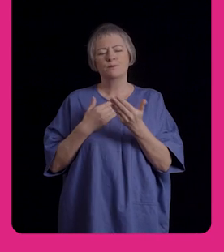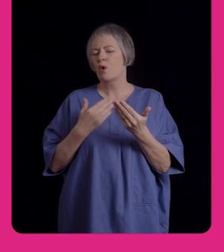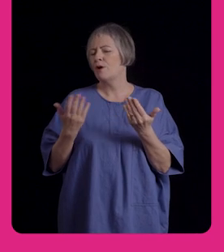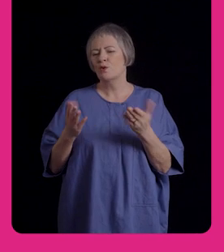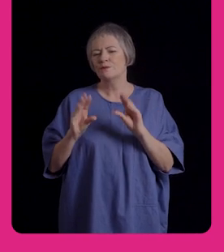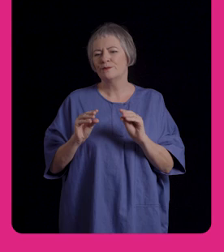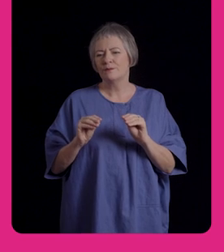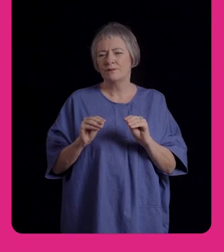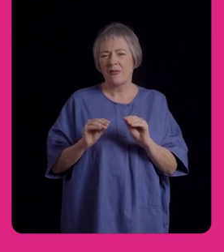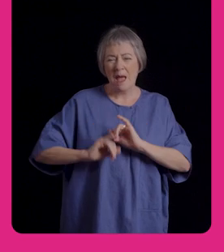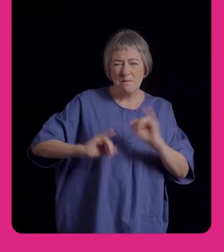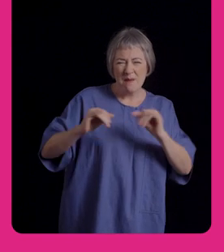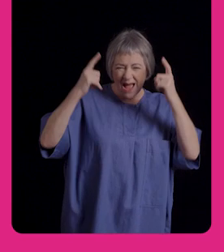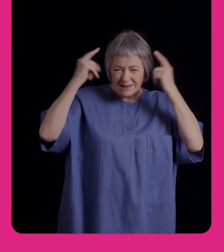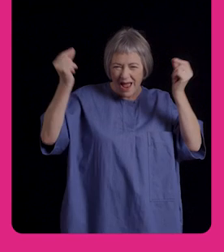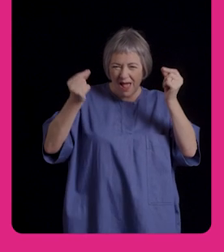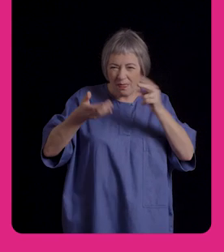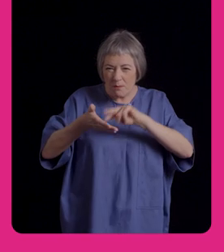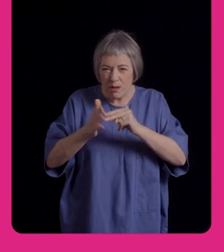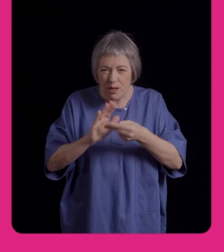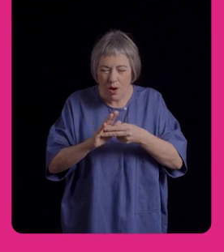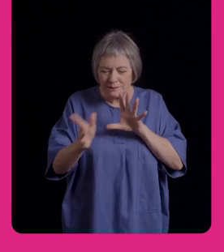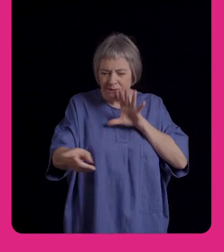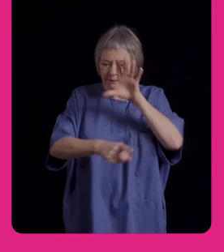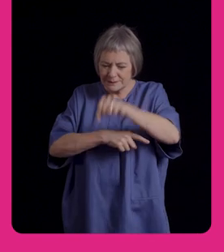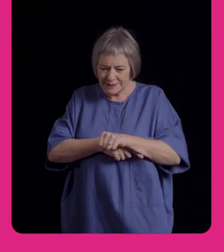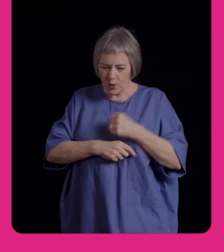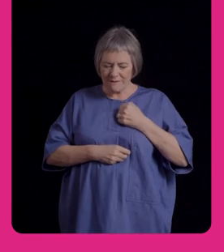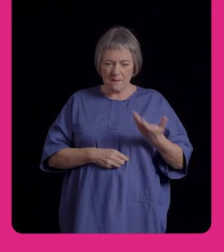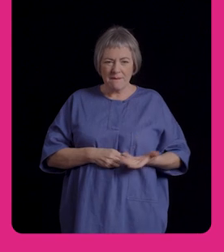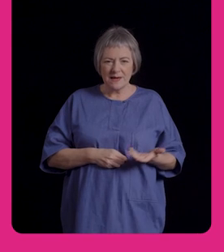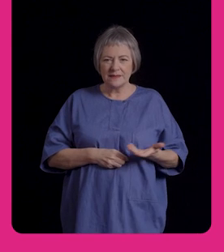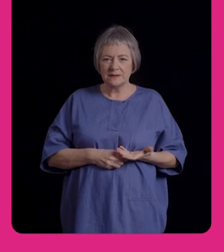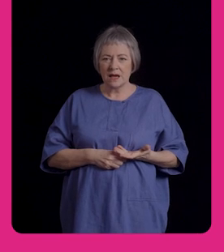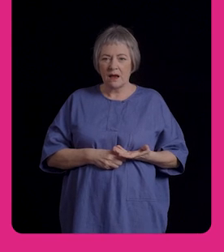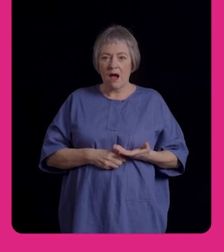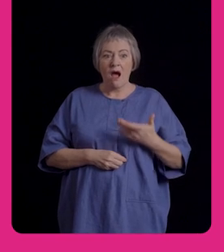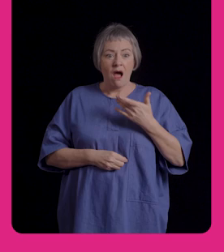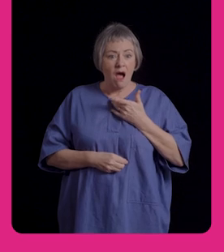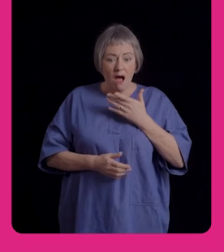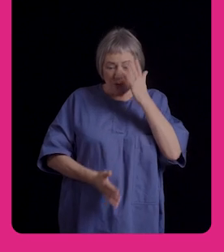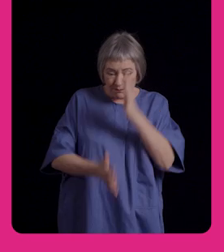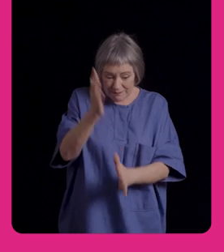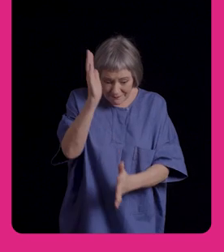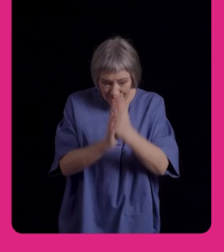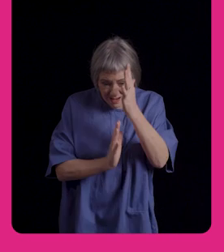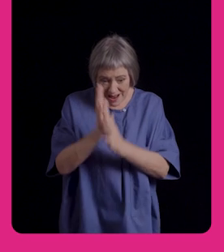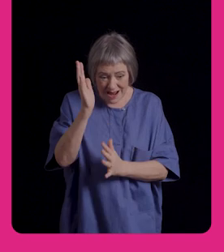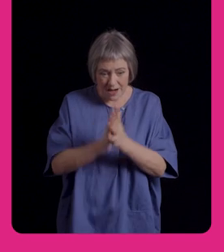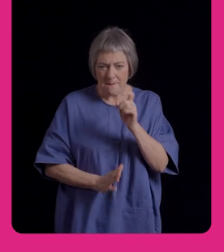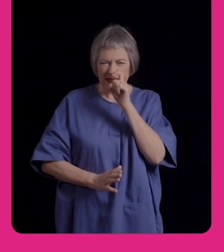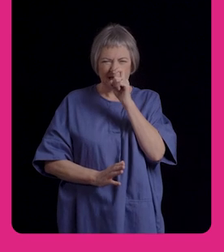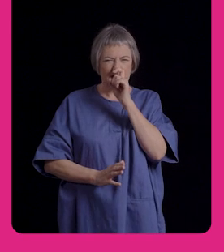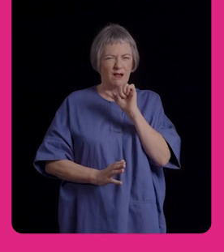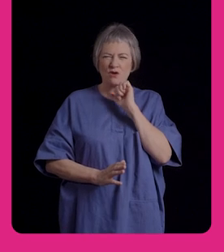anymore, as that bad elf's plot to take over my business went down in flames. My sister